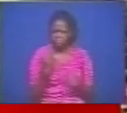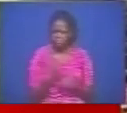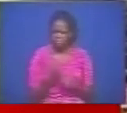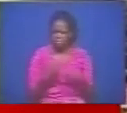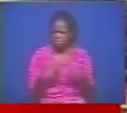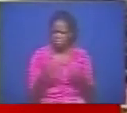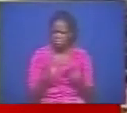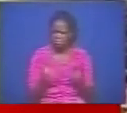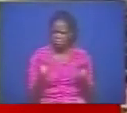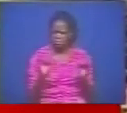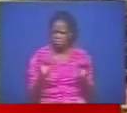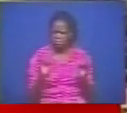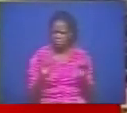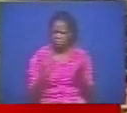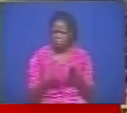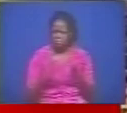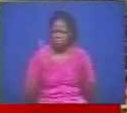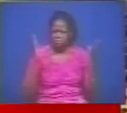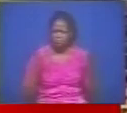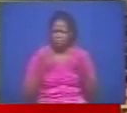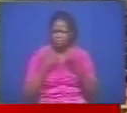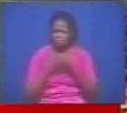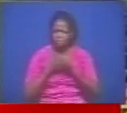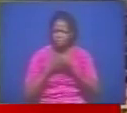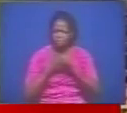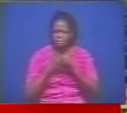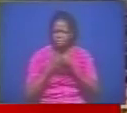challenge to this country, the biggest ever.